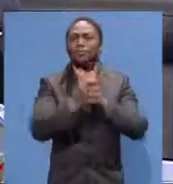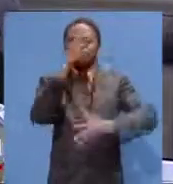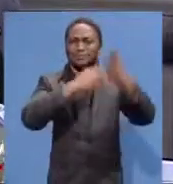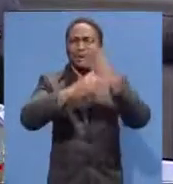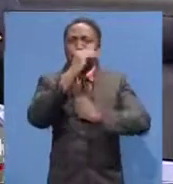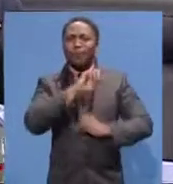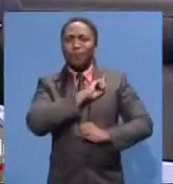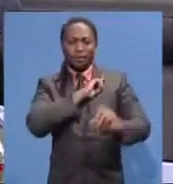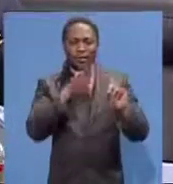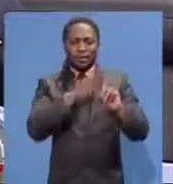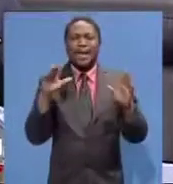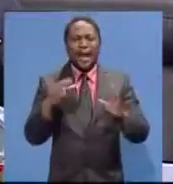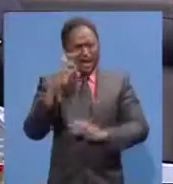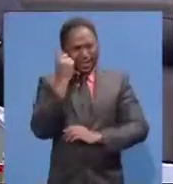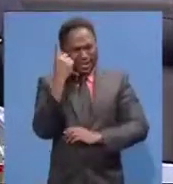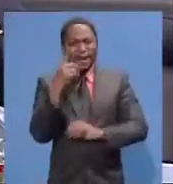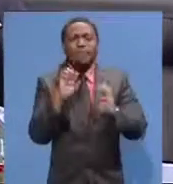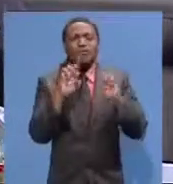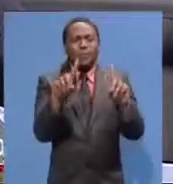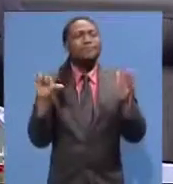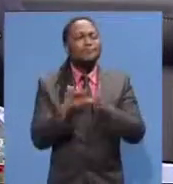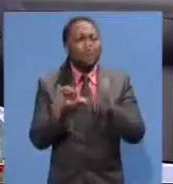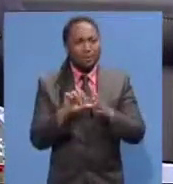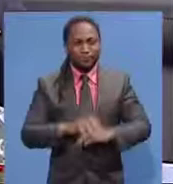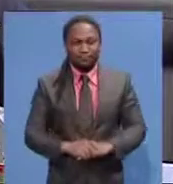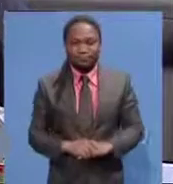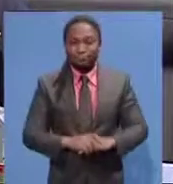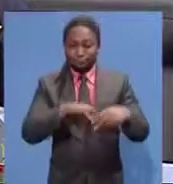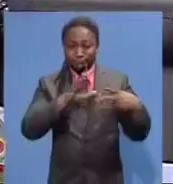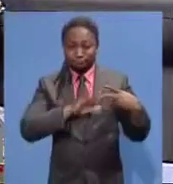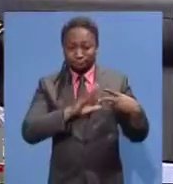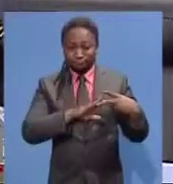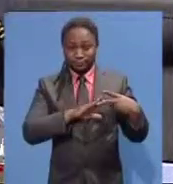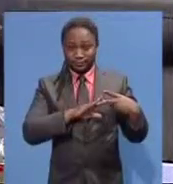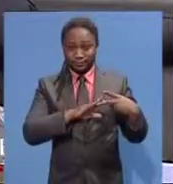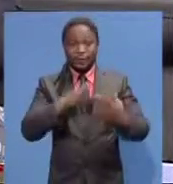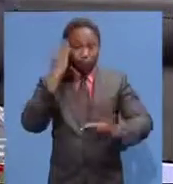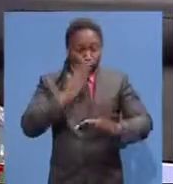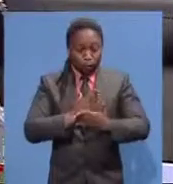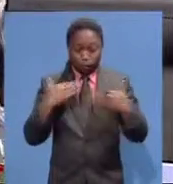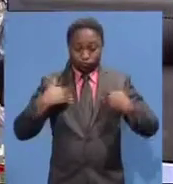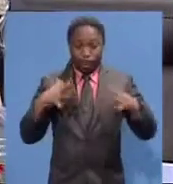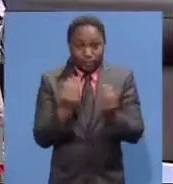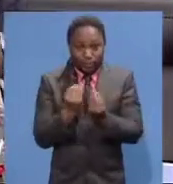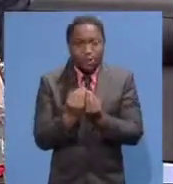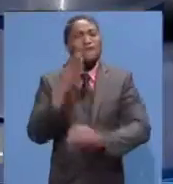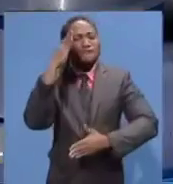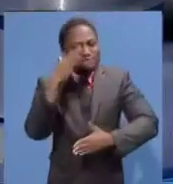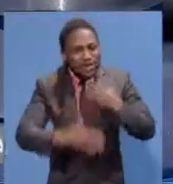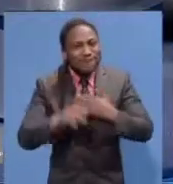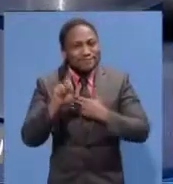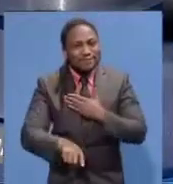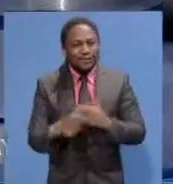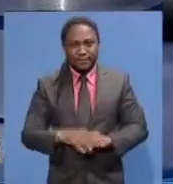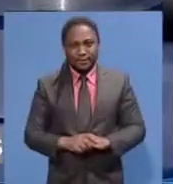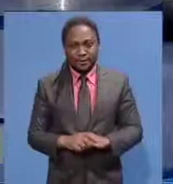the importance of getting an education. And even more important is seeing things through. So when he started, he finished. Which actually